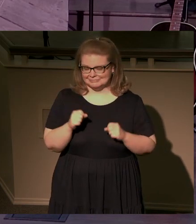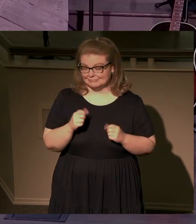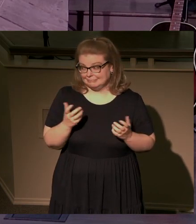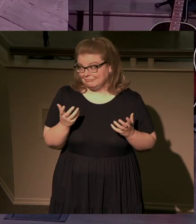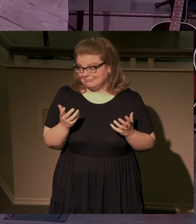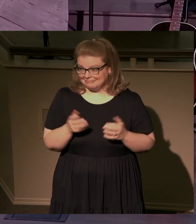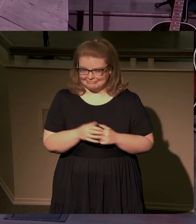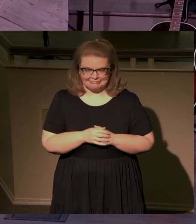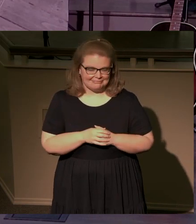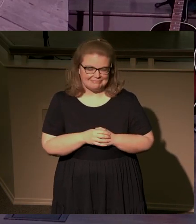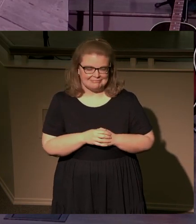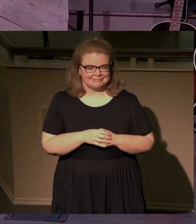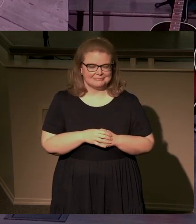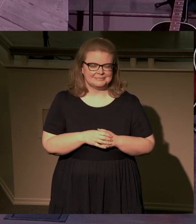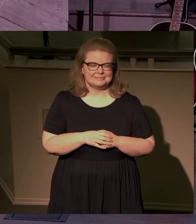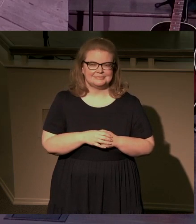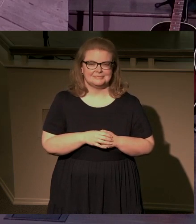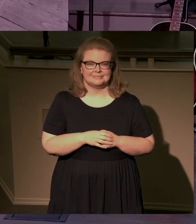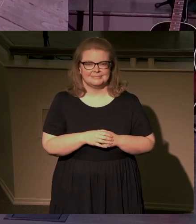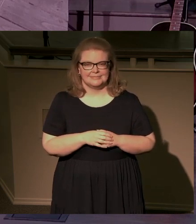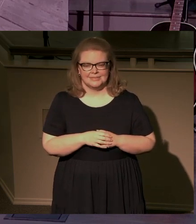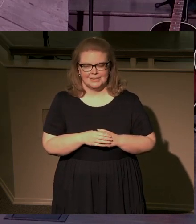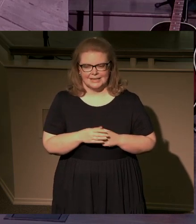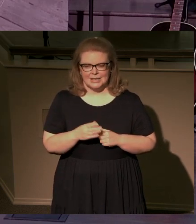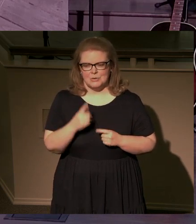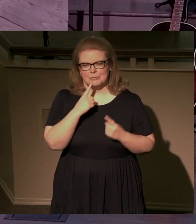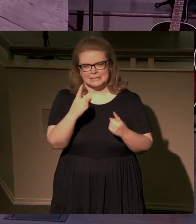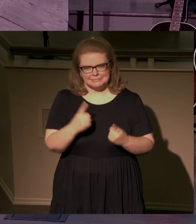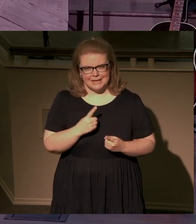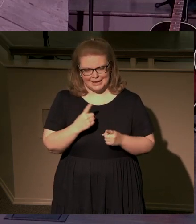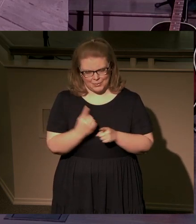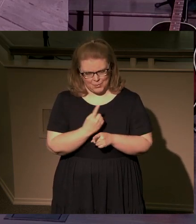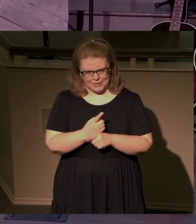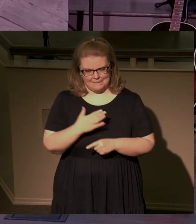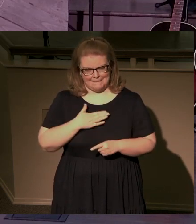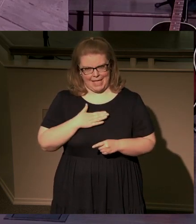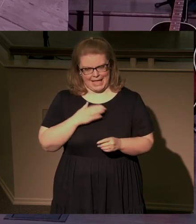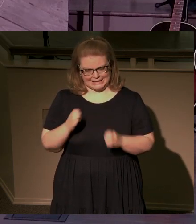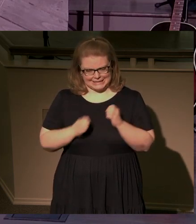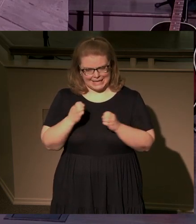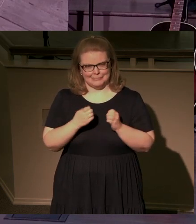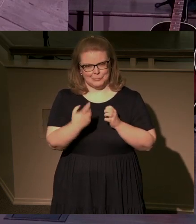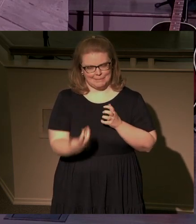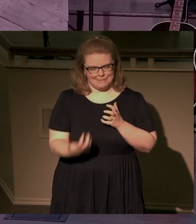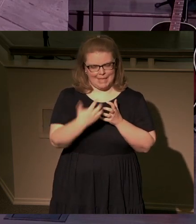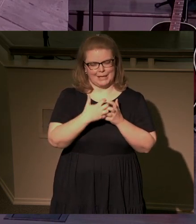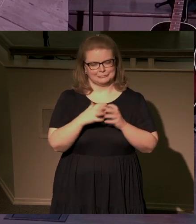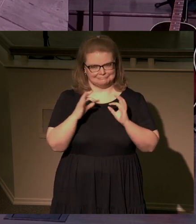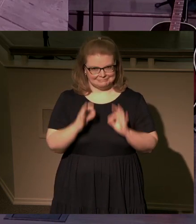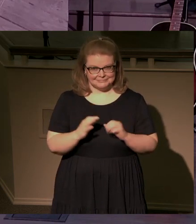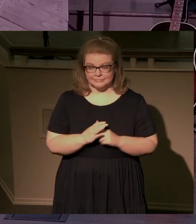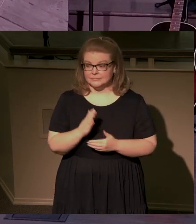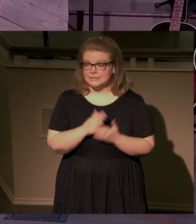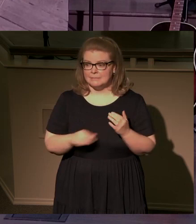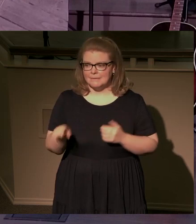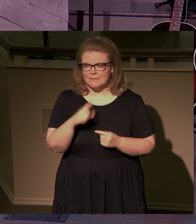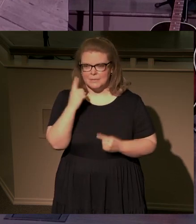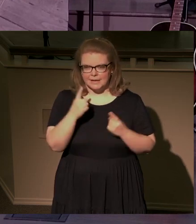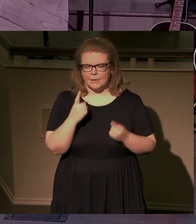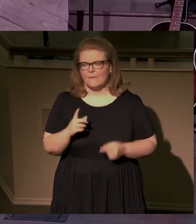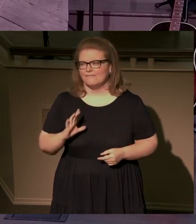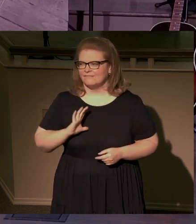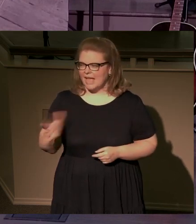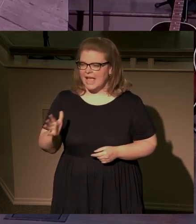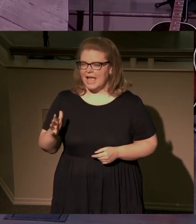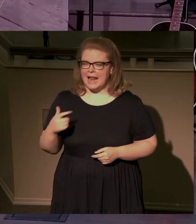I don't know. You just responded according to my excitement. Some of you are thinking, well, good, I can